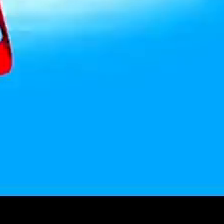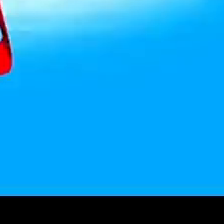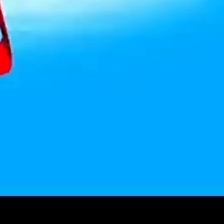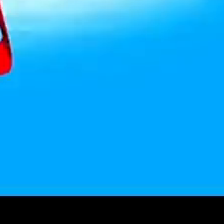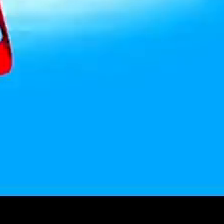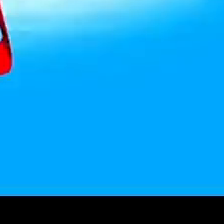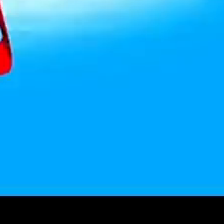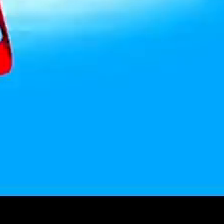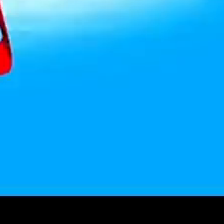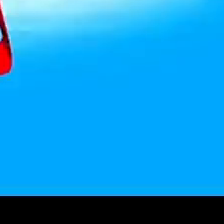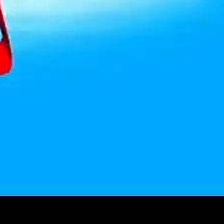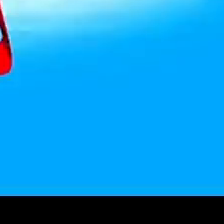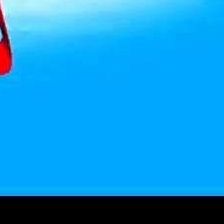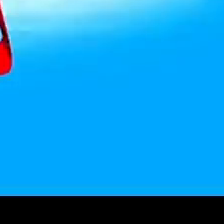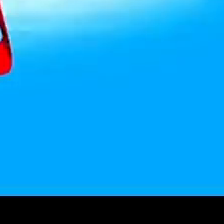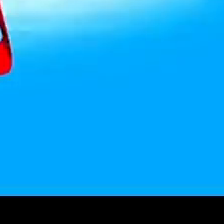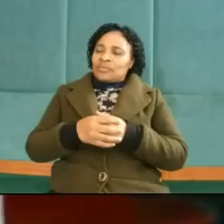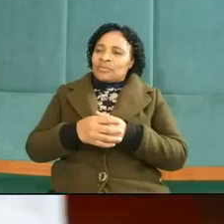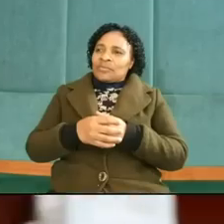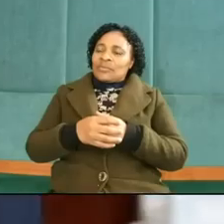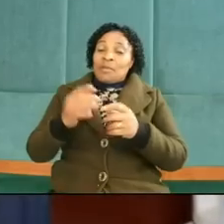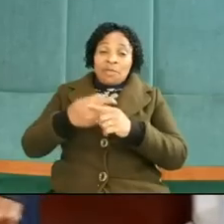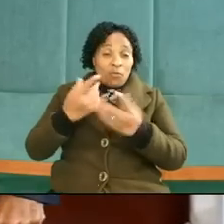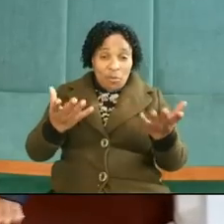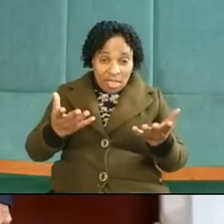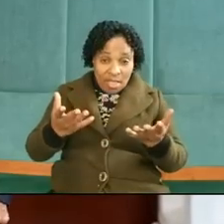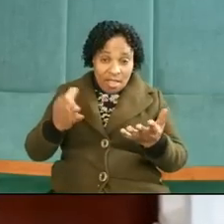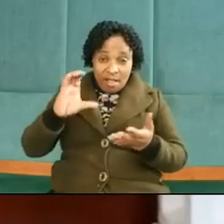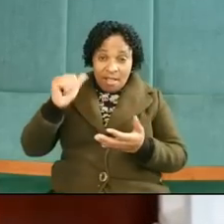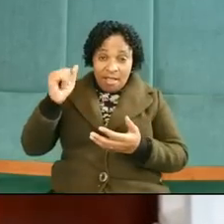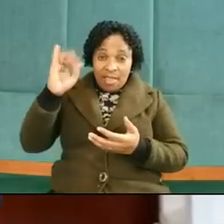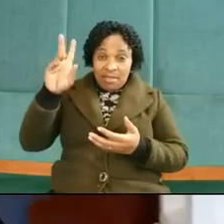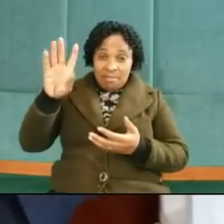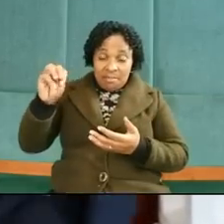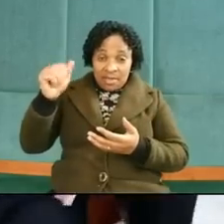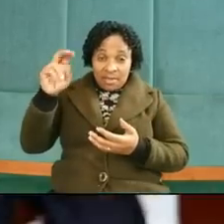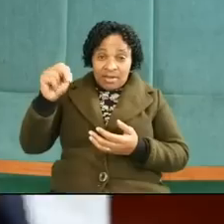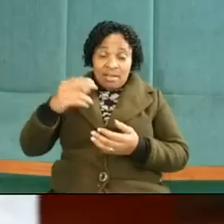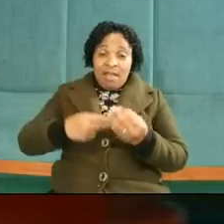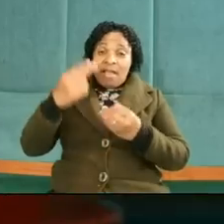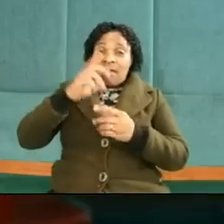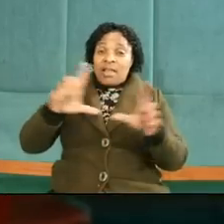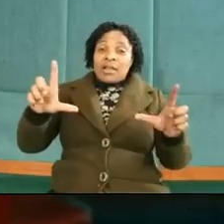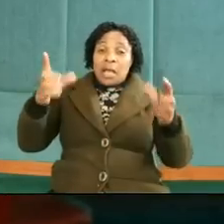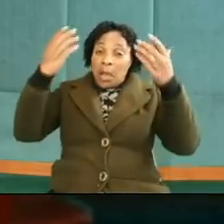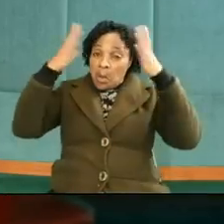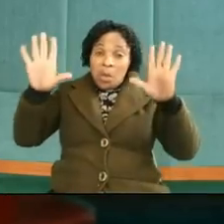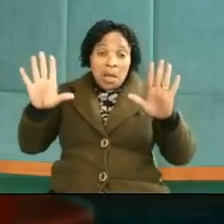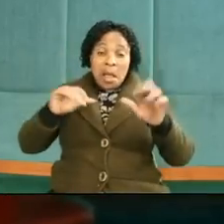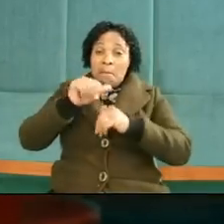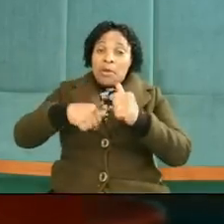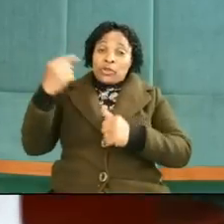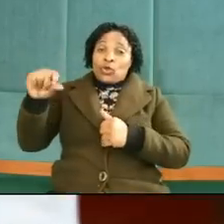But now, I'm from the Cayman Islands, amen? And if you didn't know anything about the gospel,